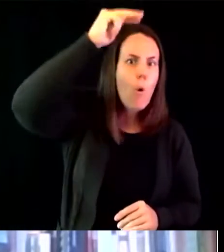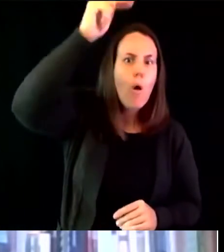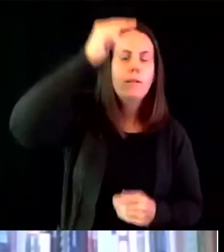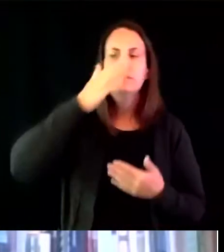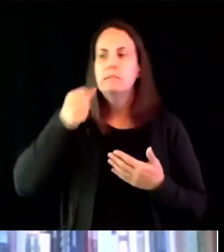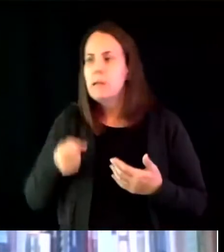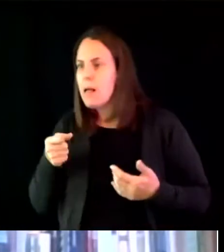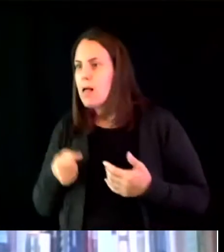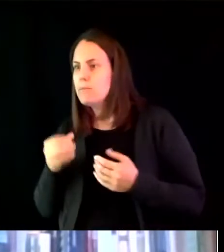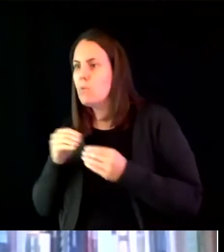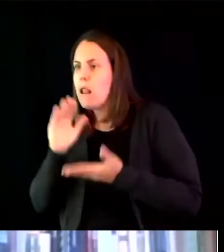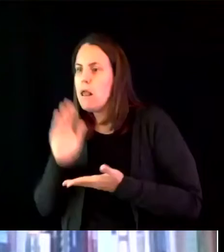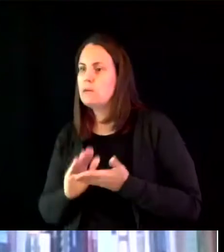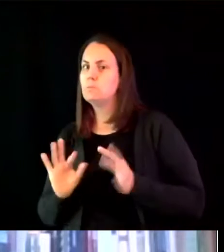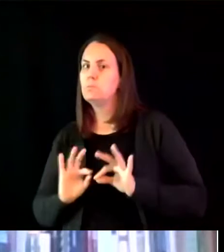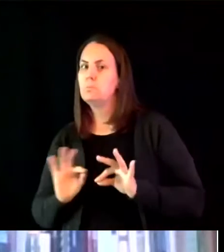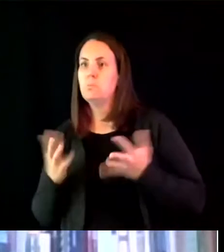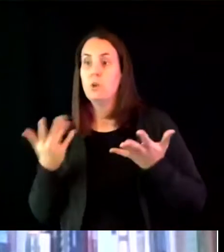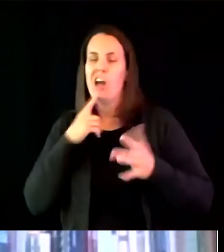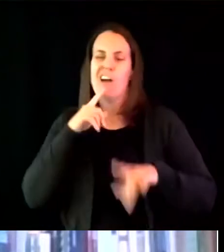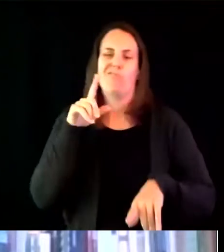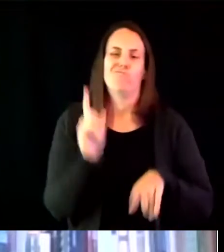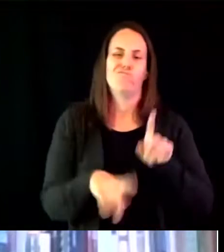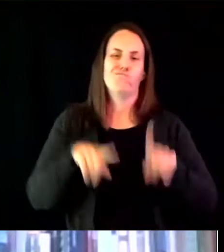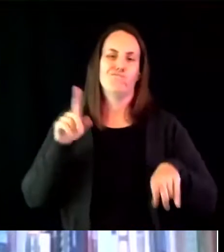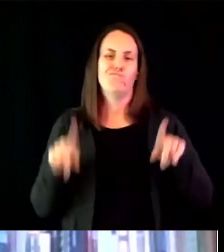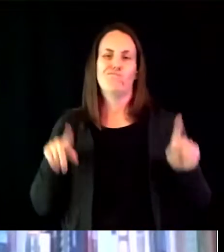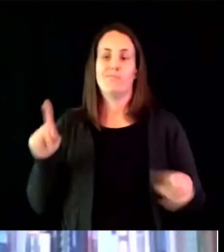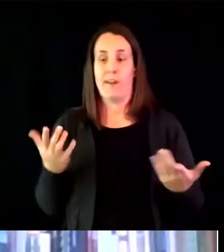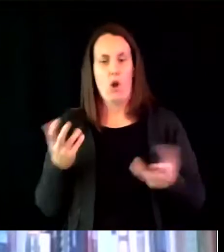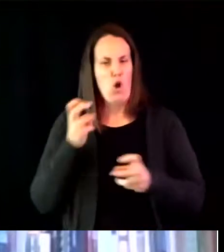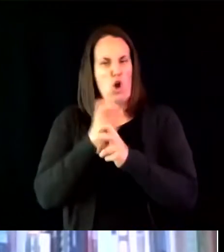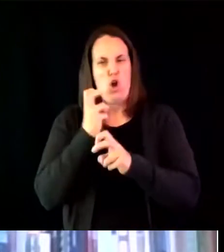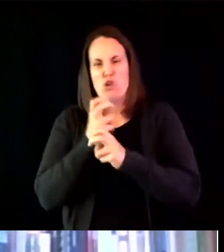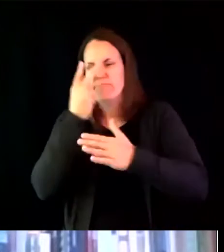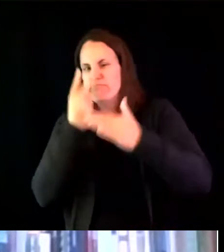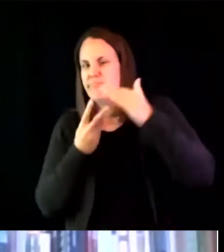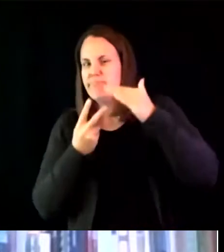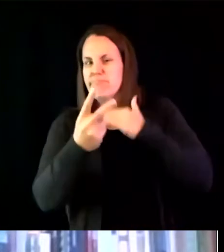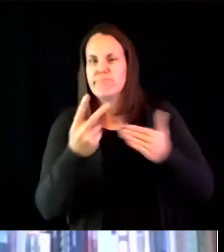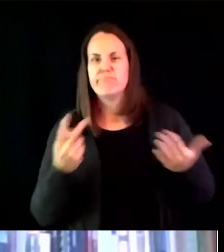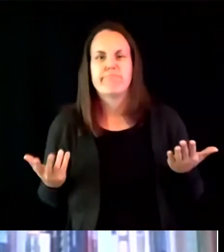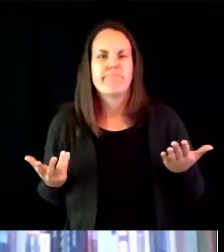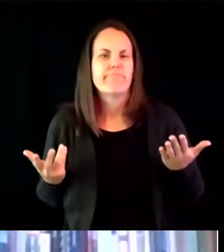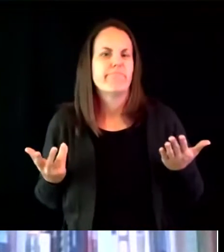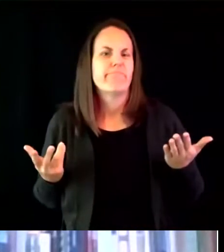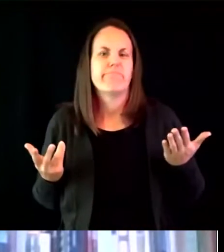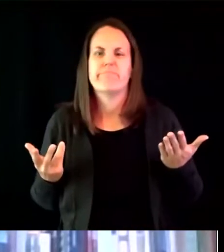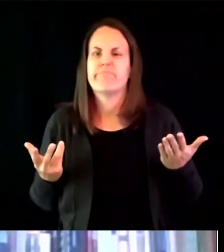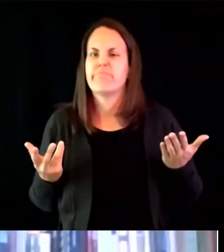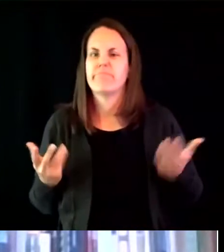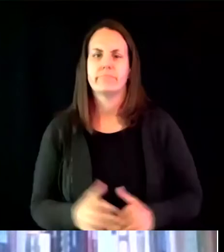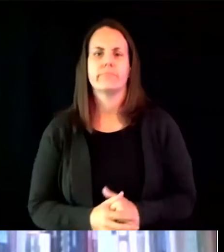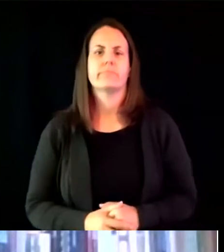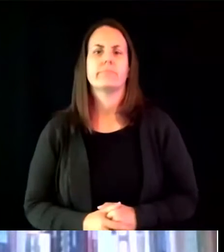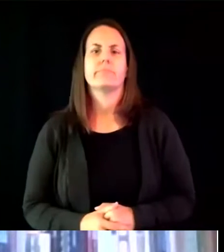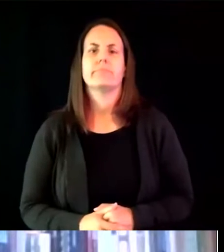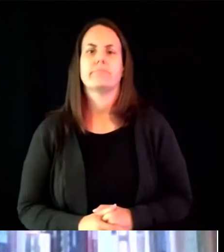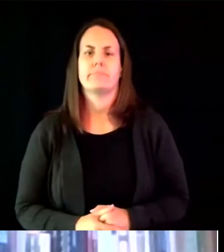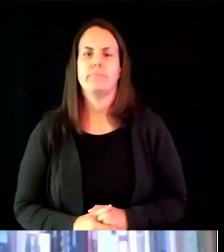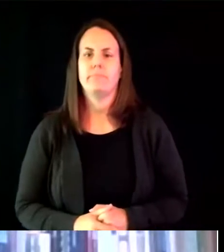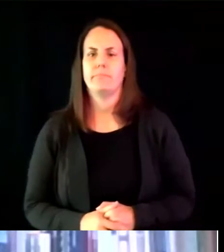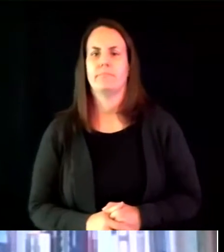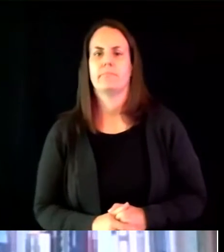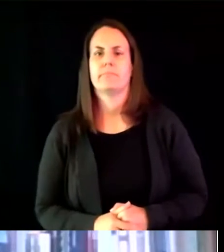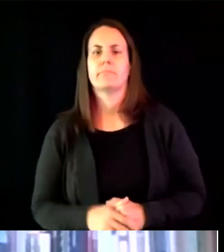going to follow a predictable pattern. The one predictable pattern it will follow is that some people will get much